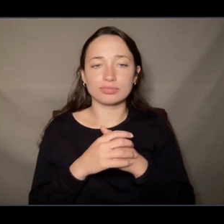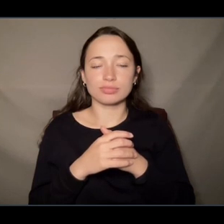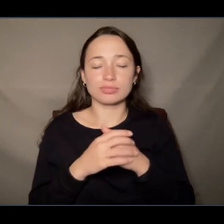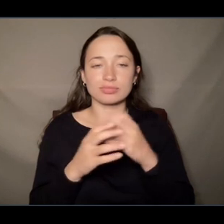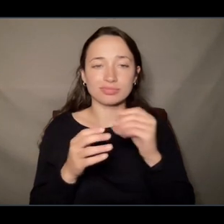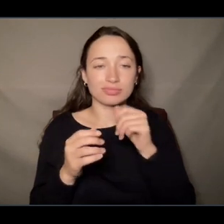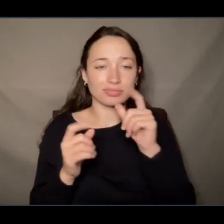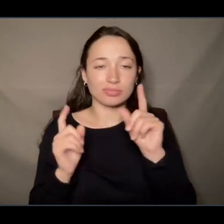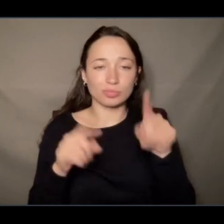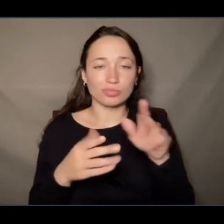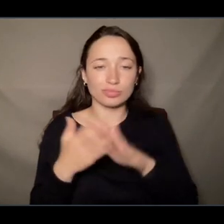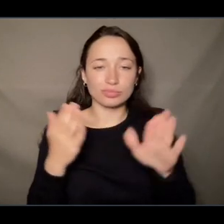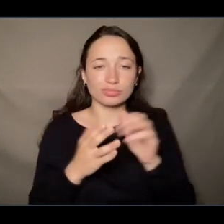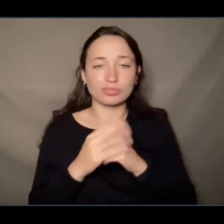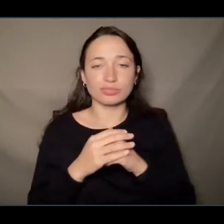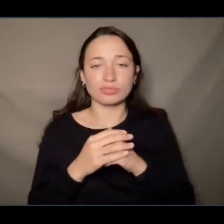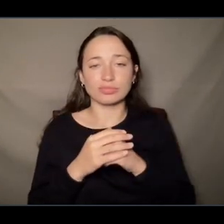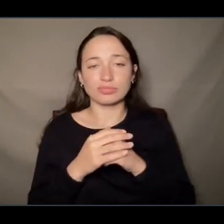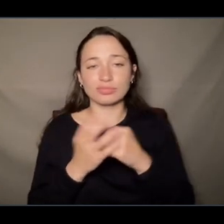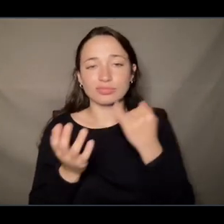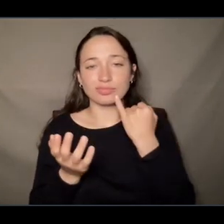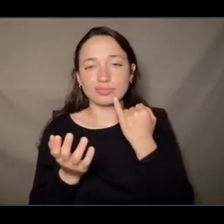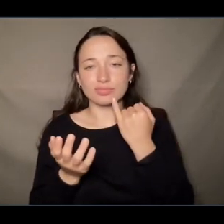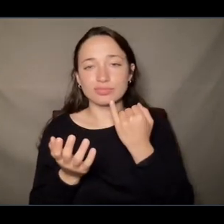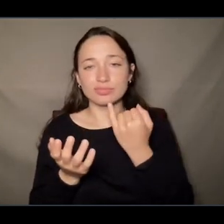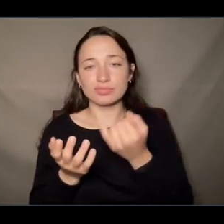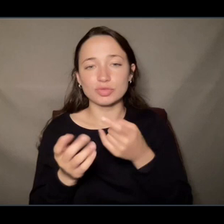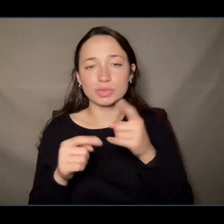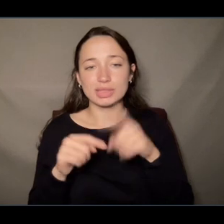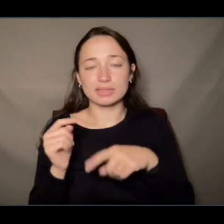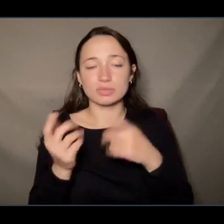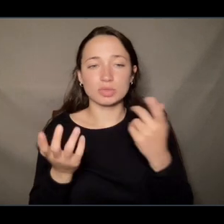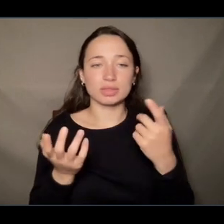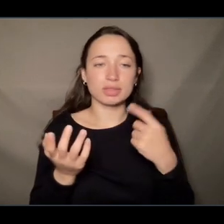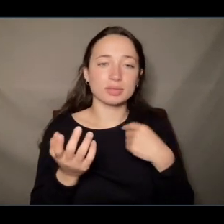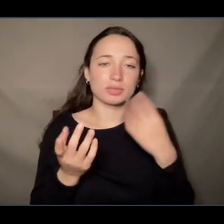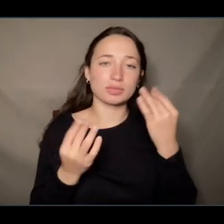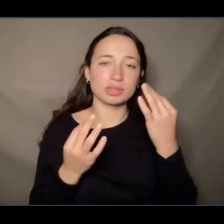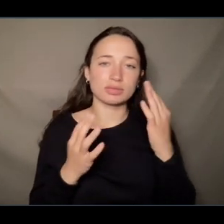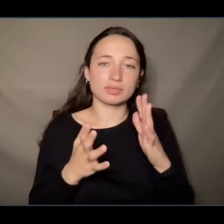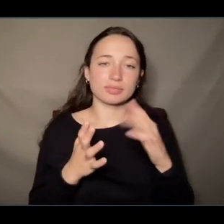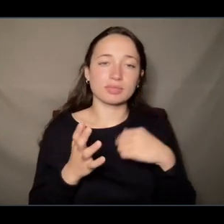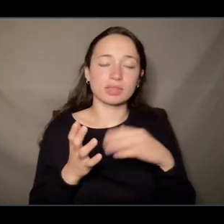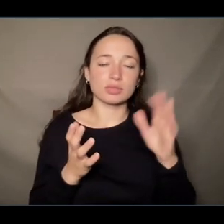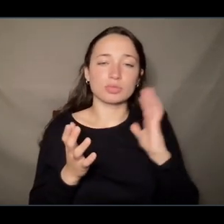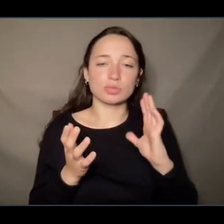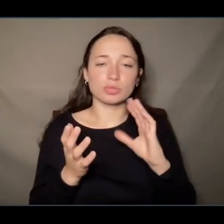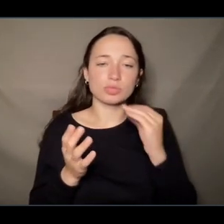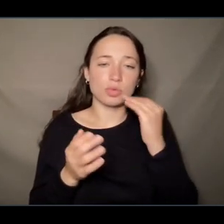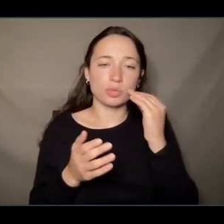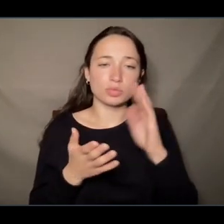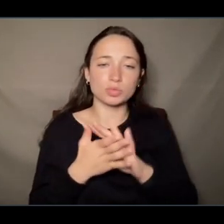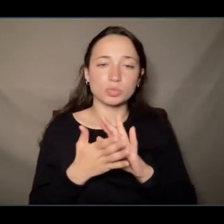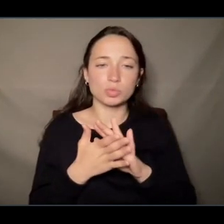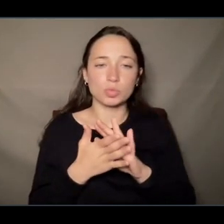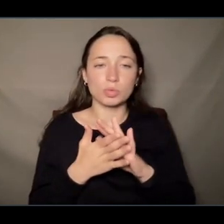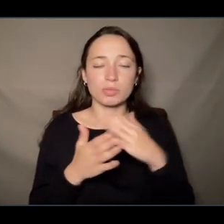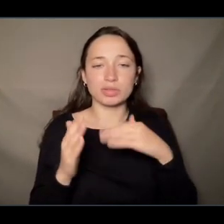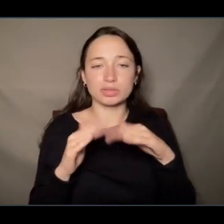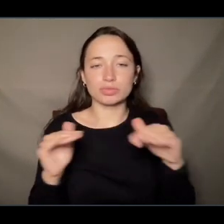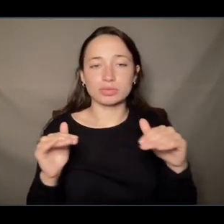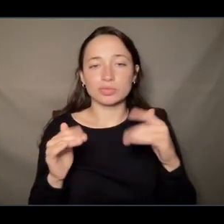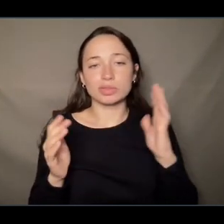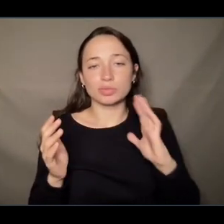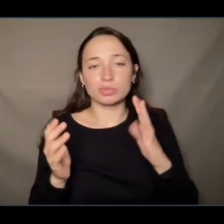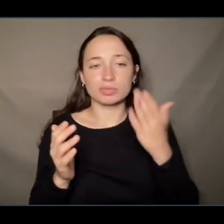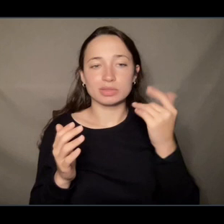and not go on to college. Well, if you can't, I was thinking about this I used to homeschool my children.